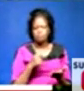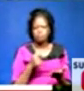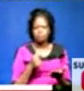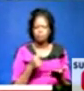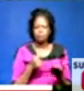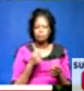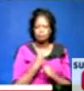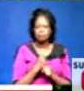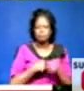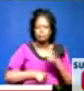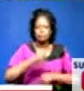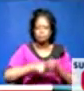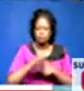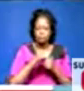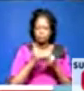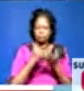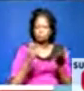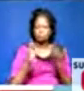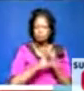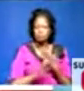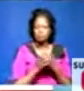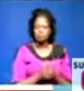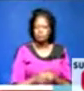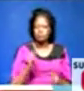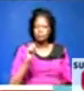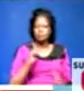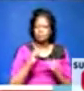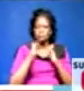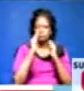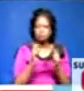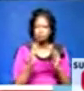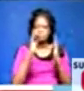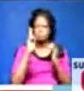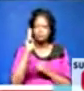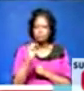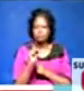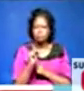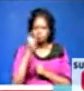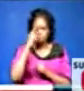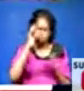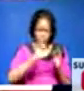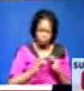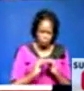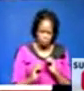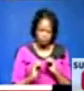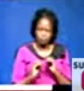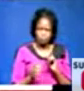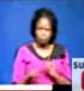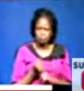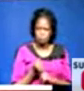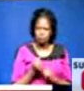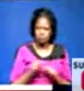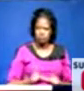actions countrywide. NEMA was awarded in the ceremony by United Nations for their contribution in achieving the